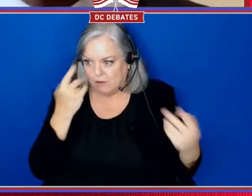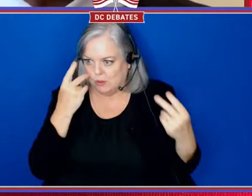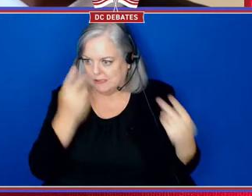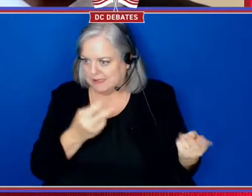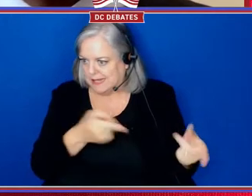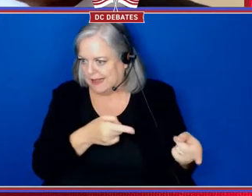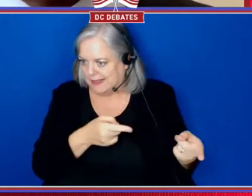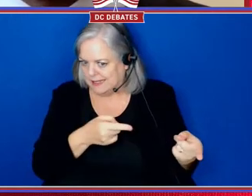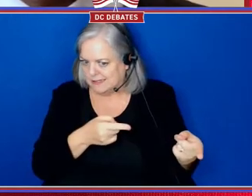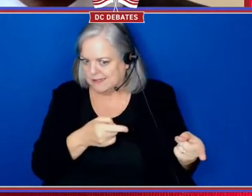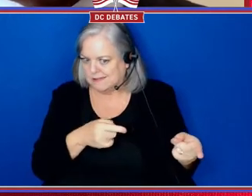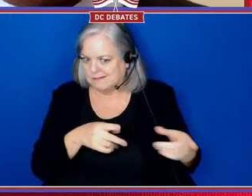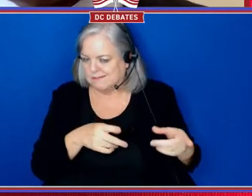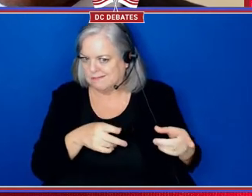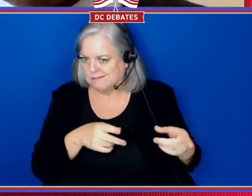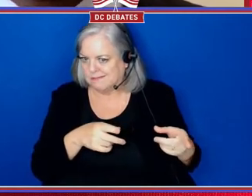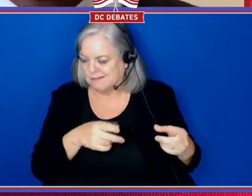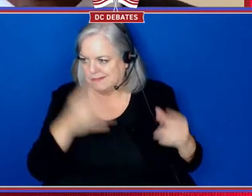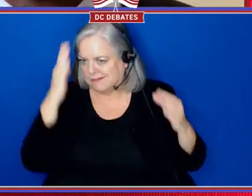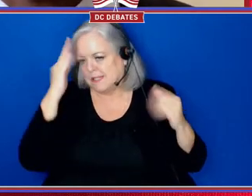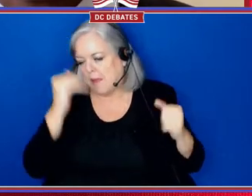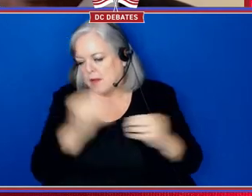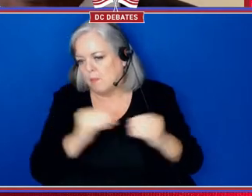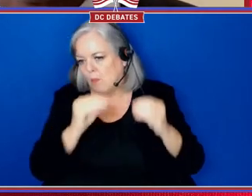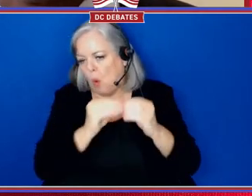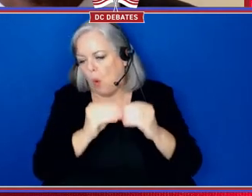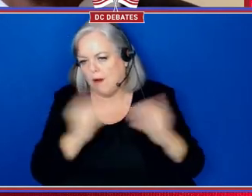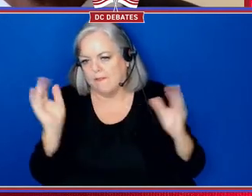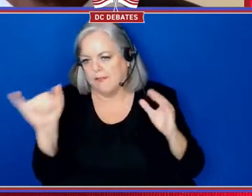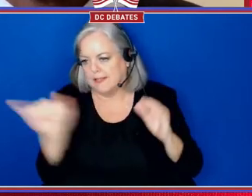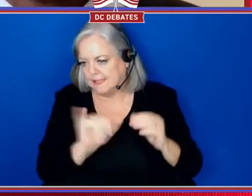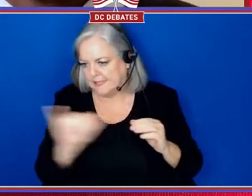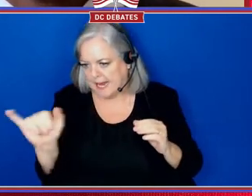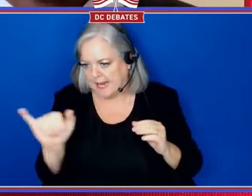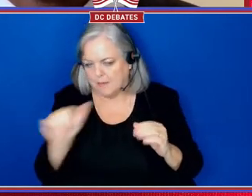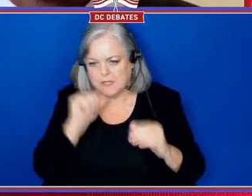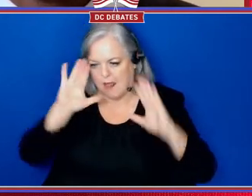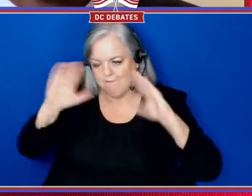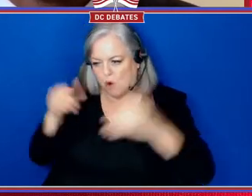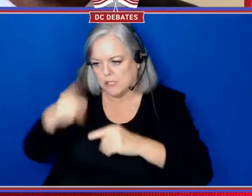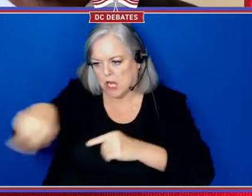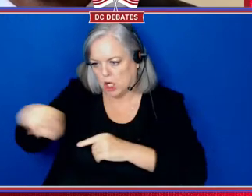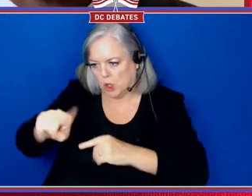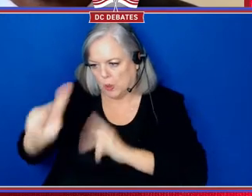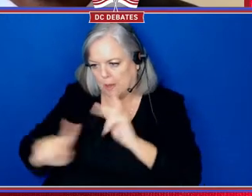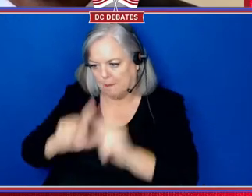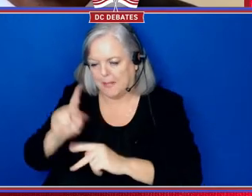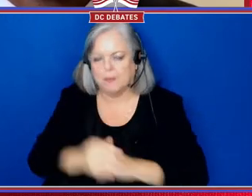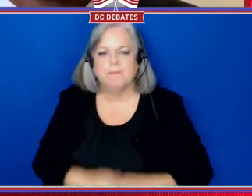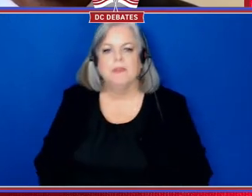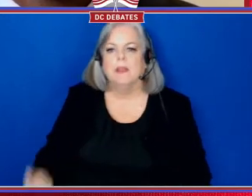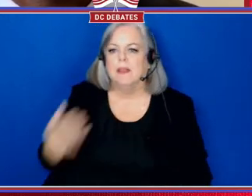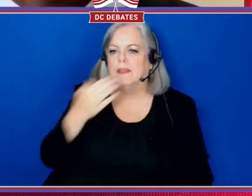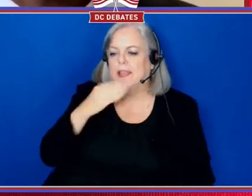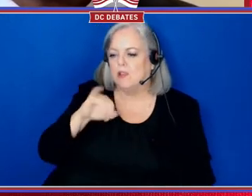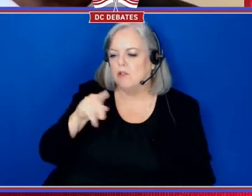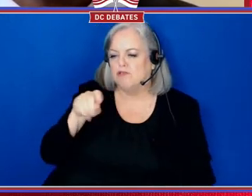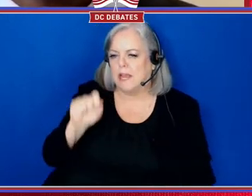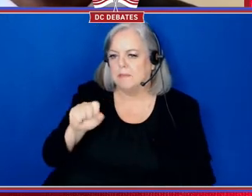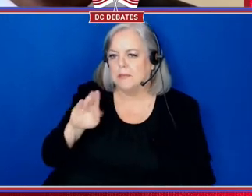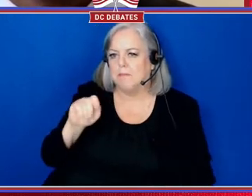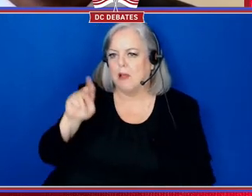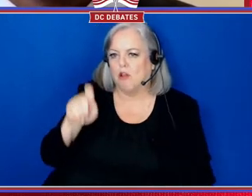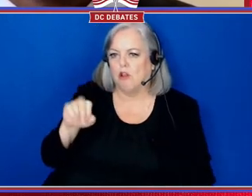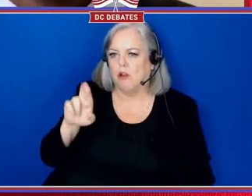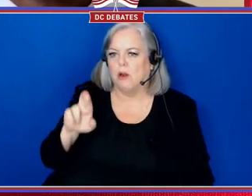focus on you, the people. Thank you, James Butler. Robert White, I have another question for you.